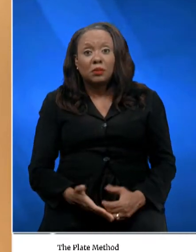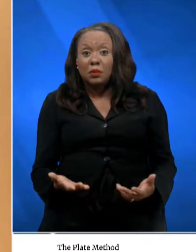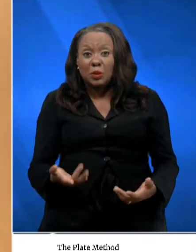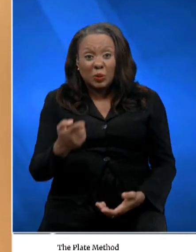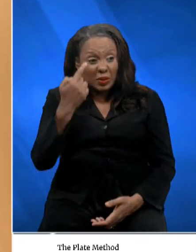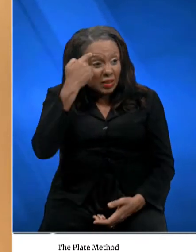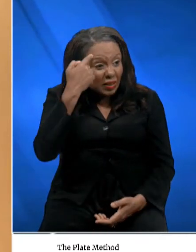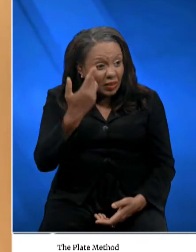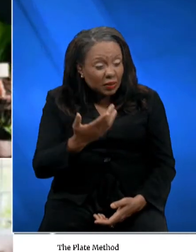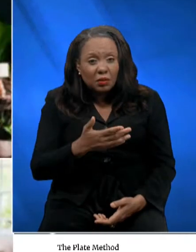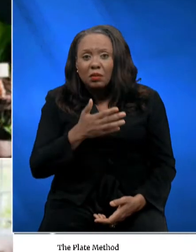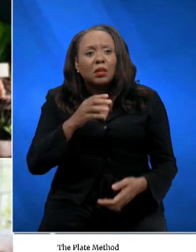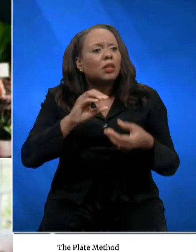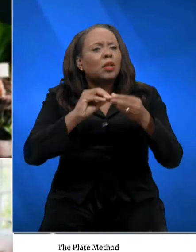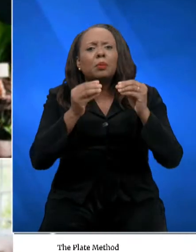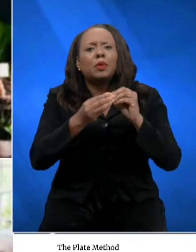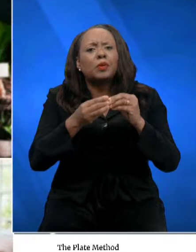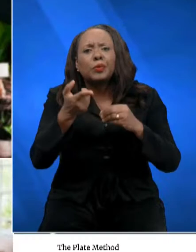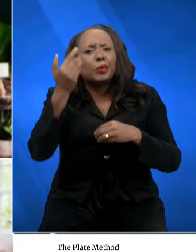any stats?